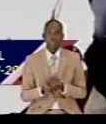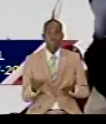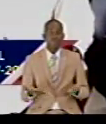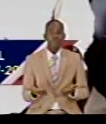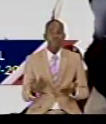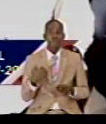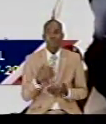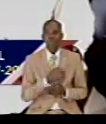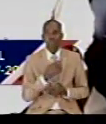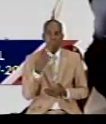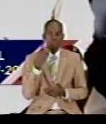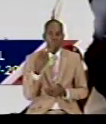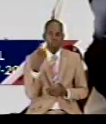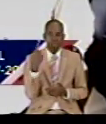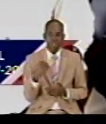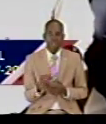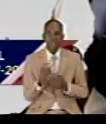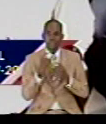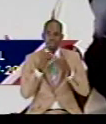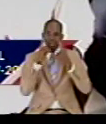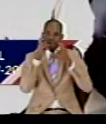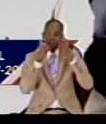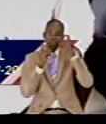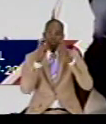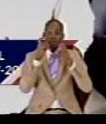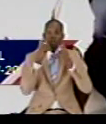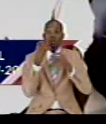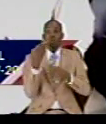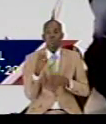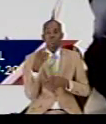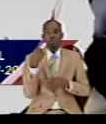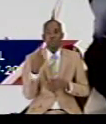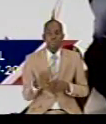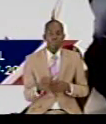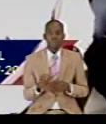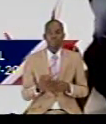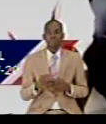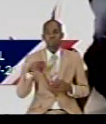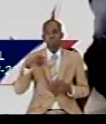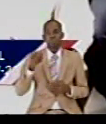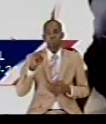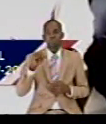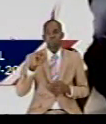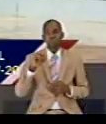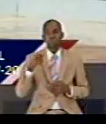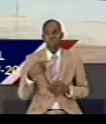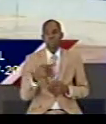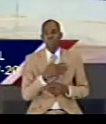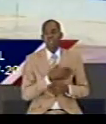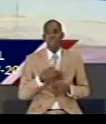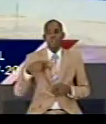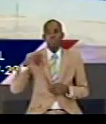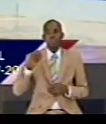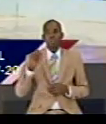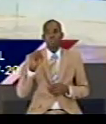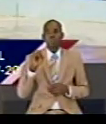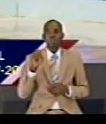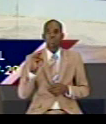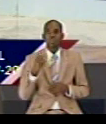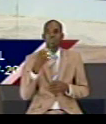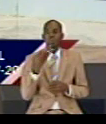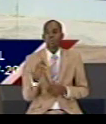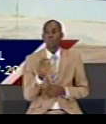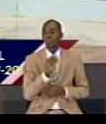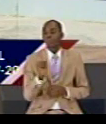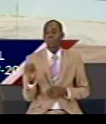the expression of the panting and the passion of his soul that is thirsty before God.